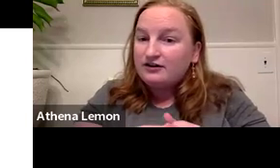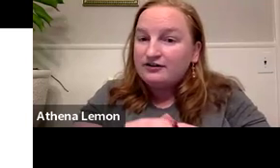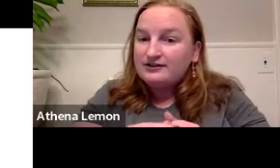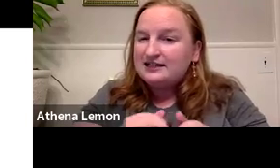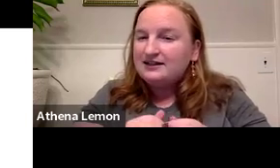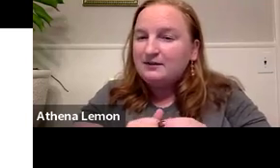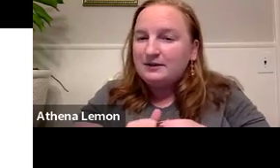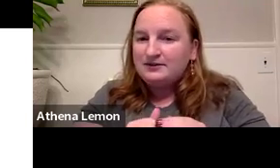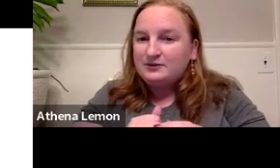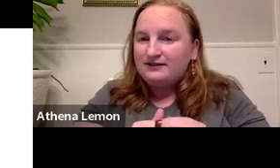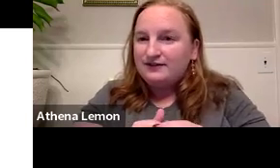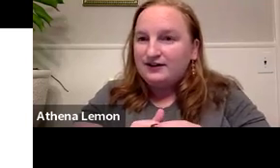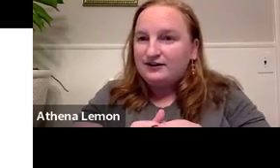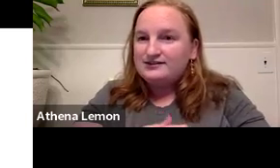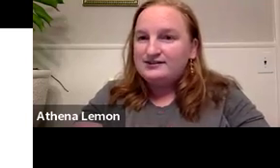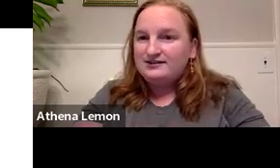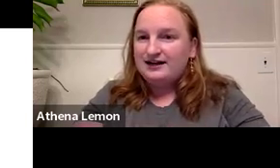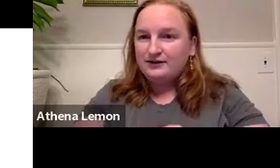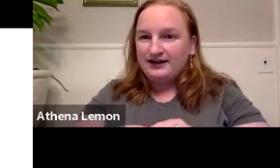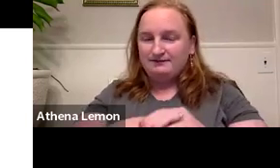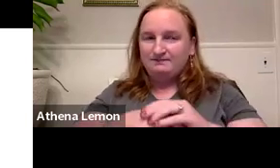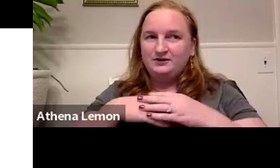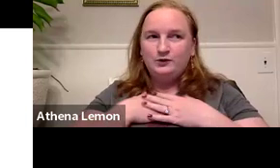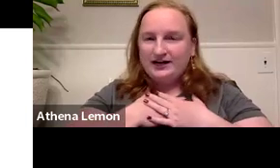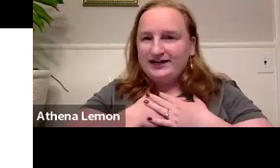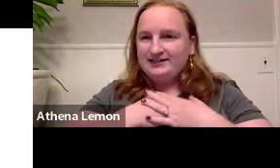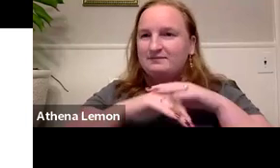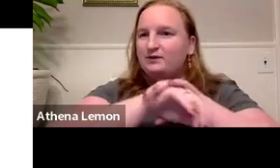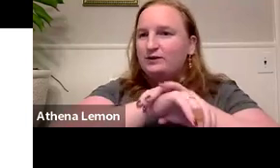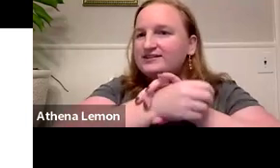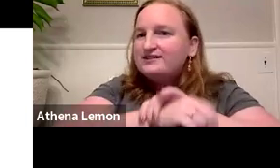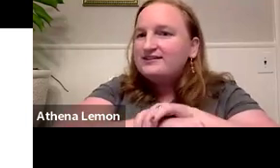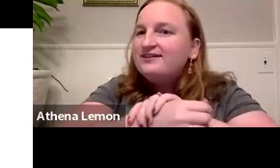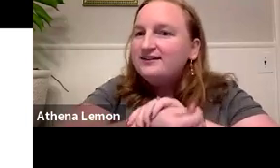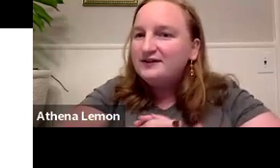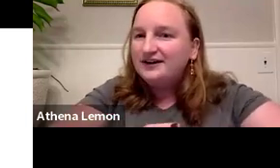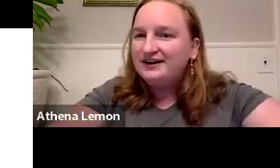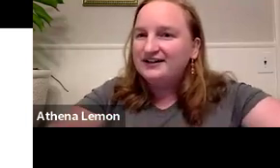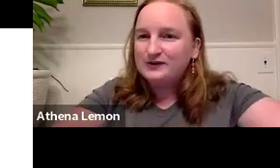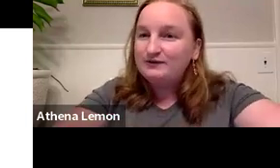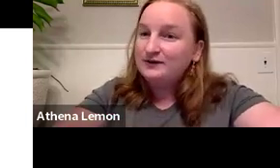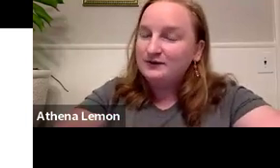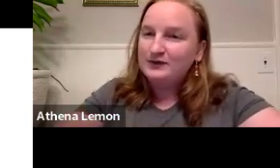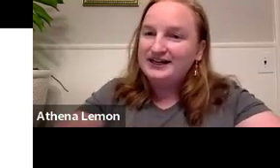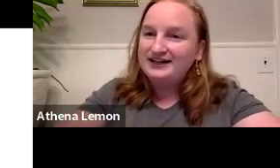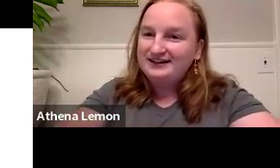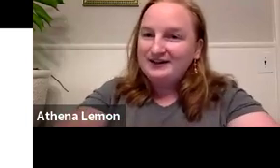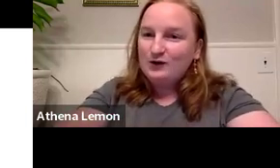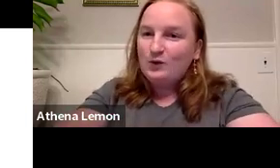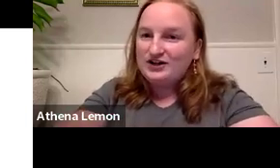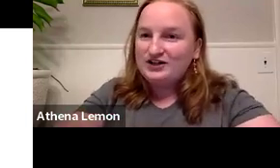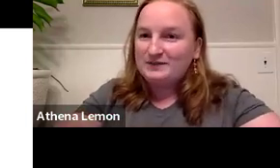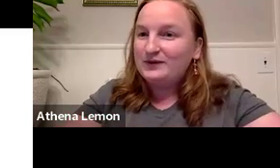their knuckles, and a little bit between the fingers. I know that when I did it, my wrists, so I've been